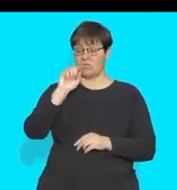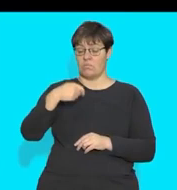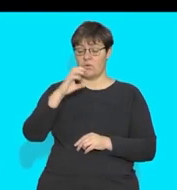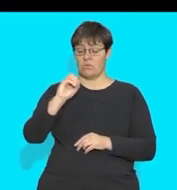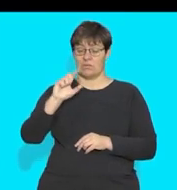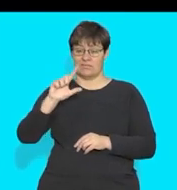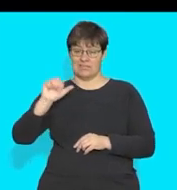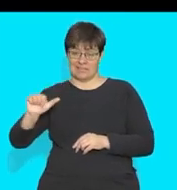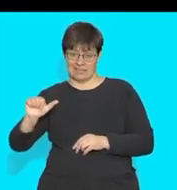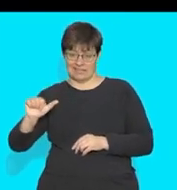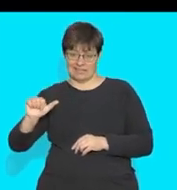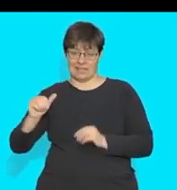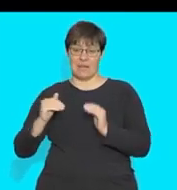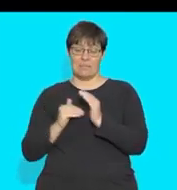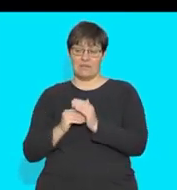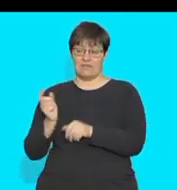0.076.